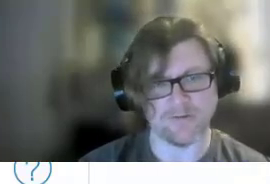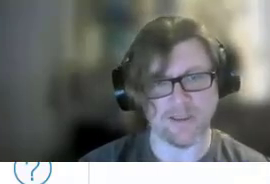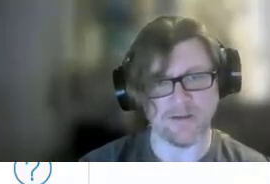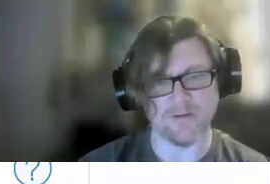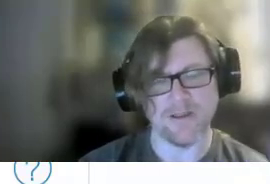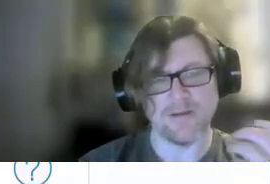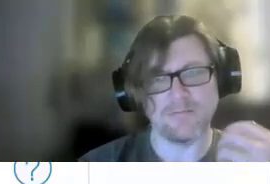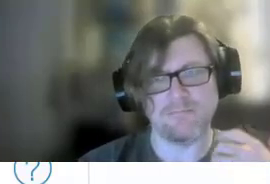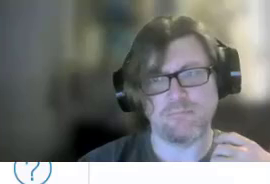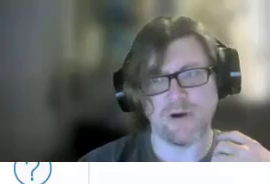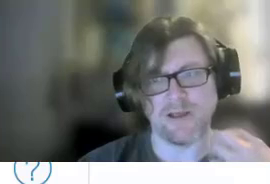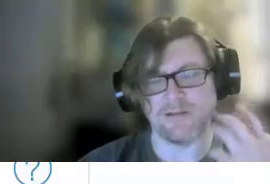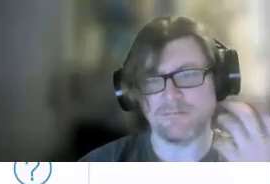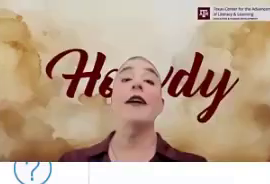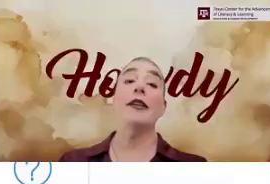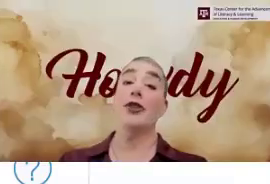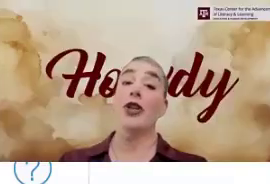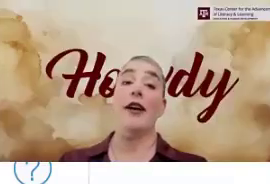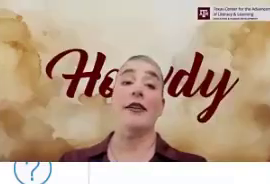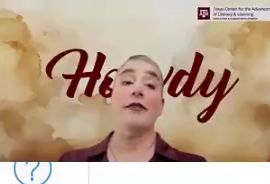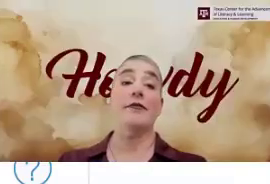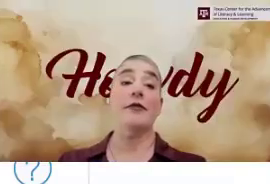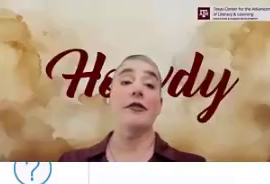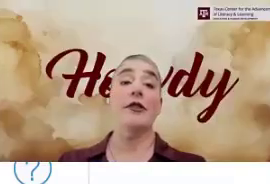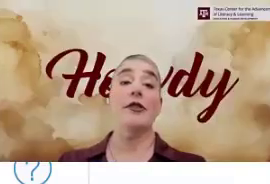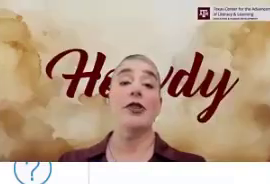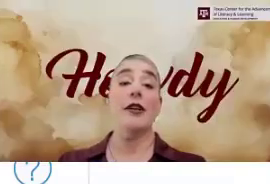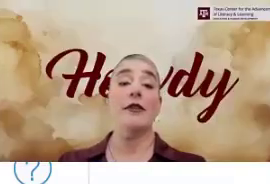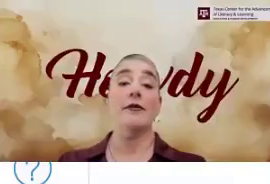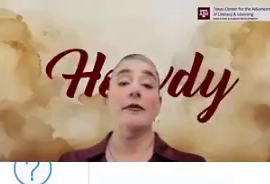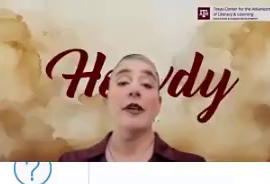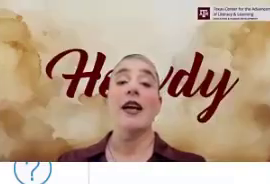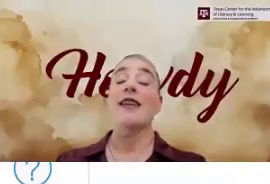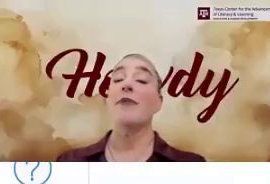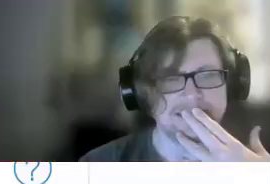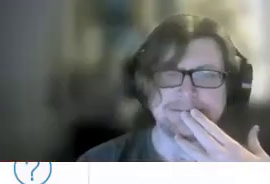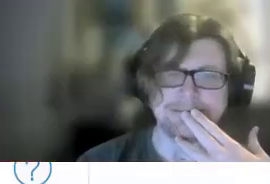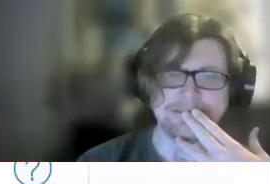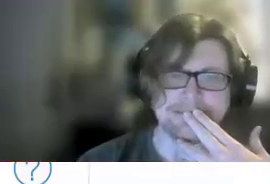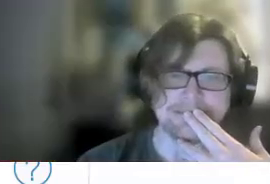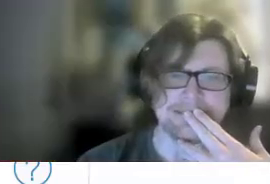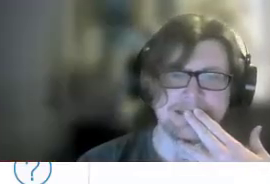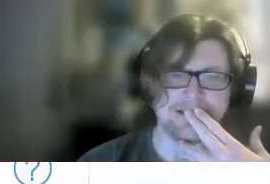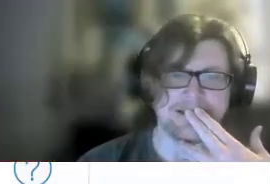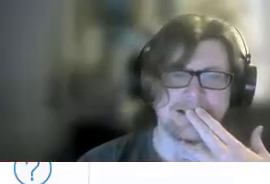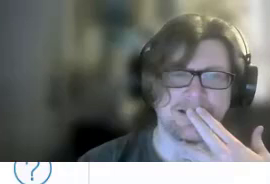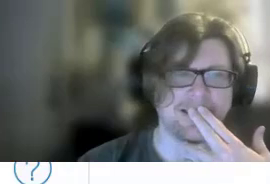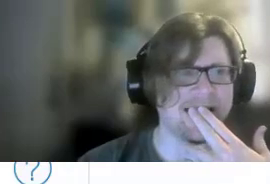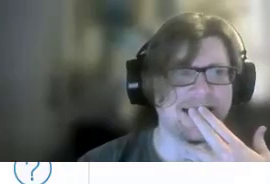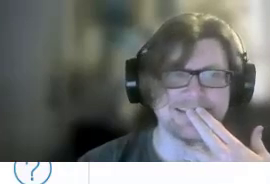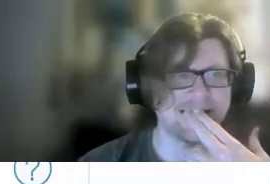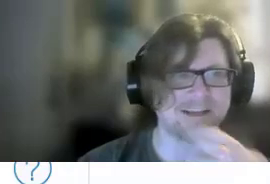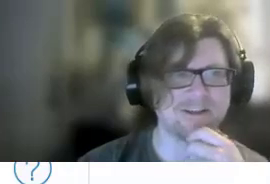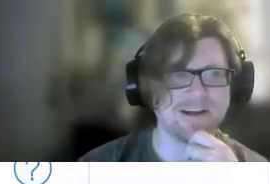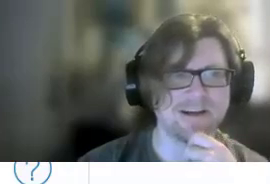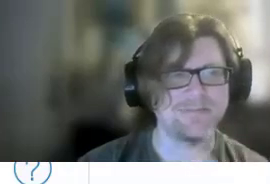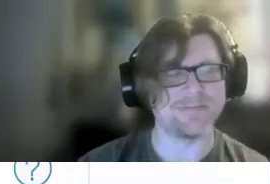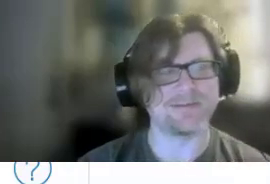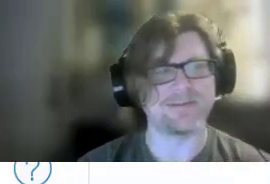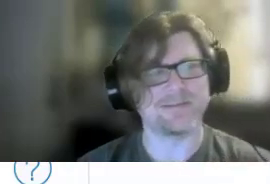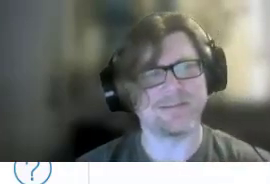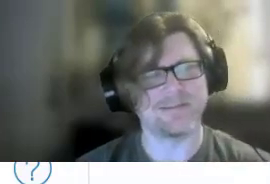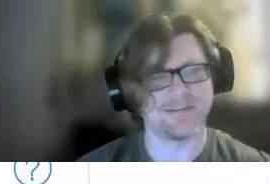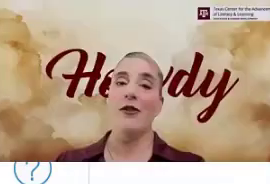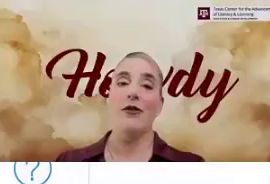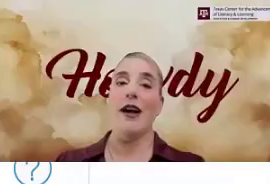it into grayscale. But oh yeah, let's check. Let's check. But it's barely. It's not good